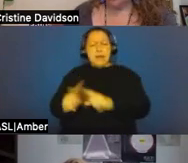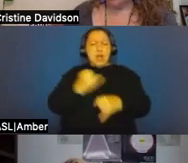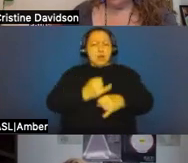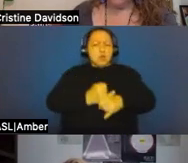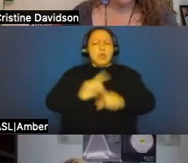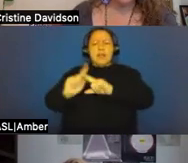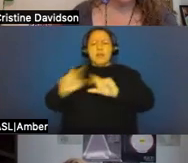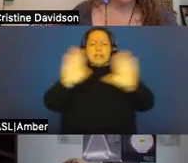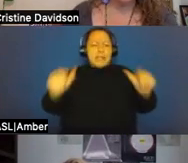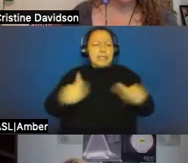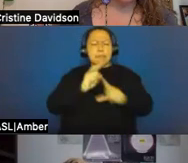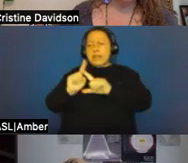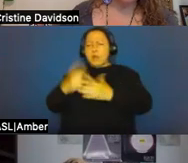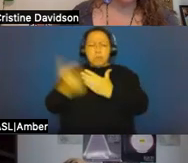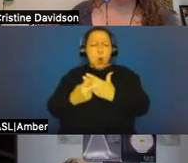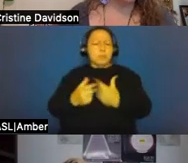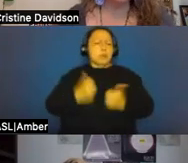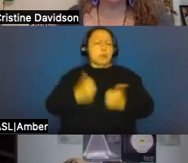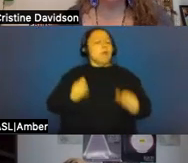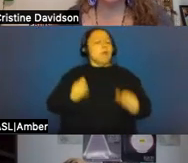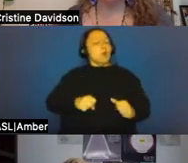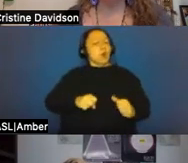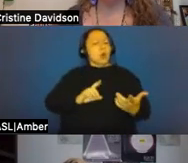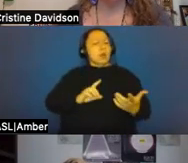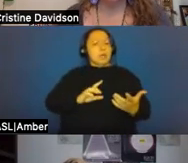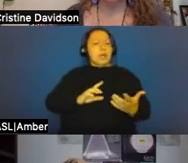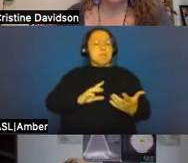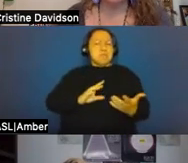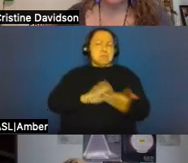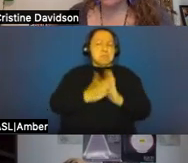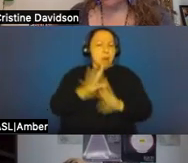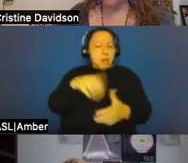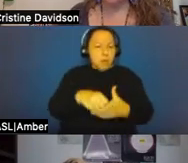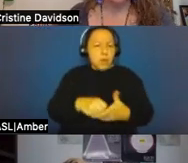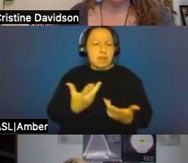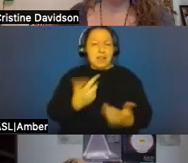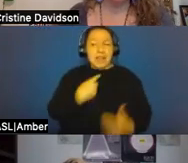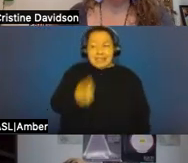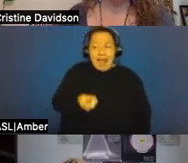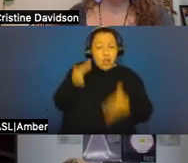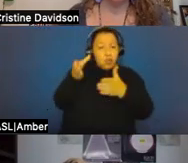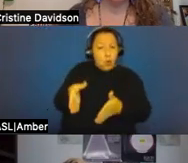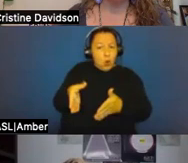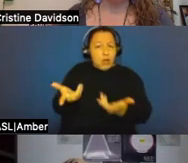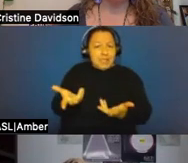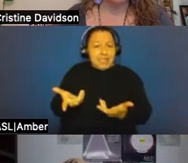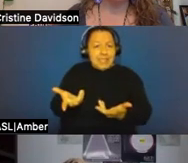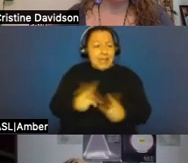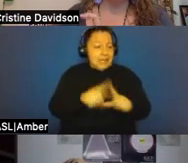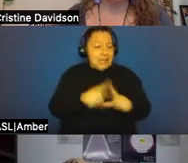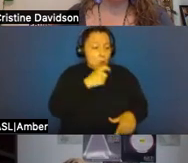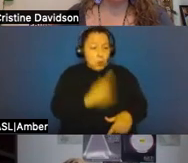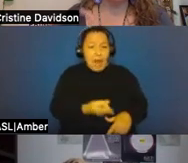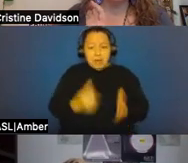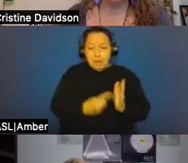encounter. Like I said, that just telling somebody depends on who you tell. Sometimes it's a friend or a